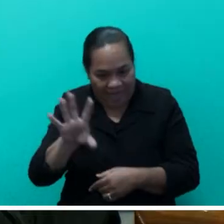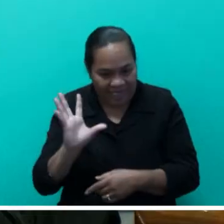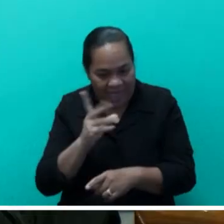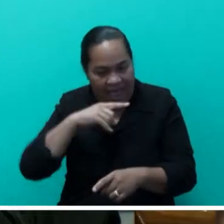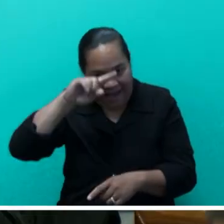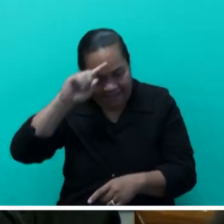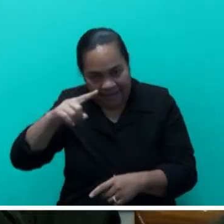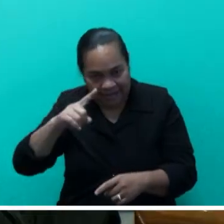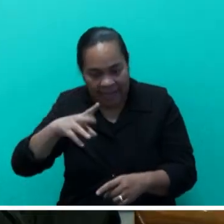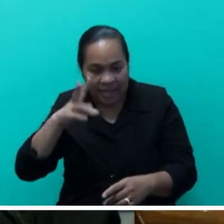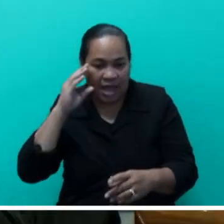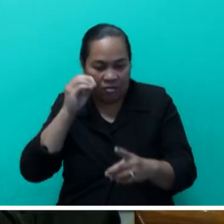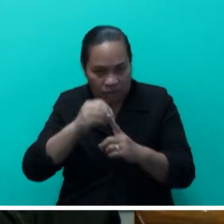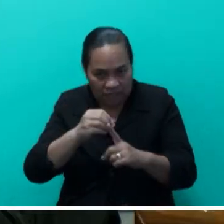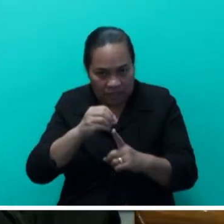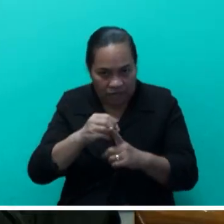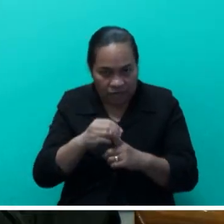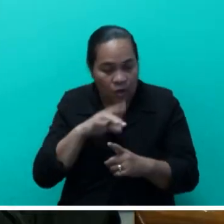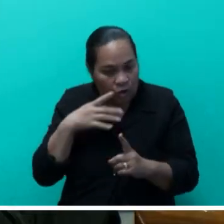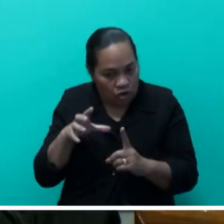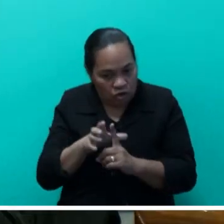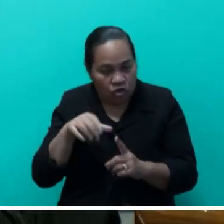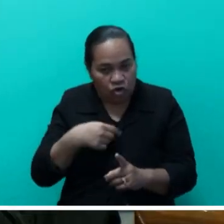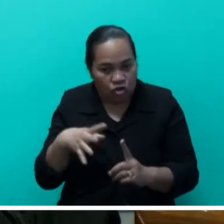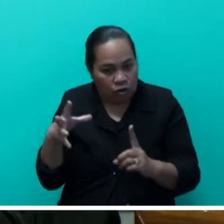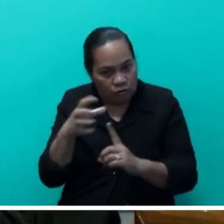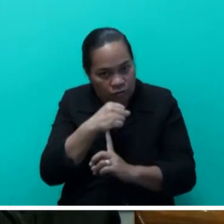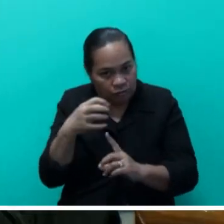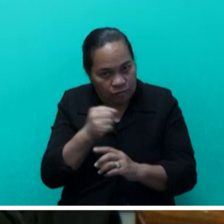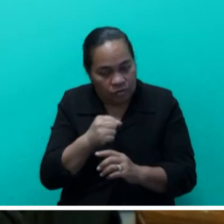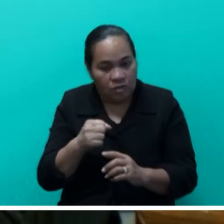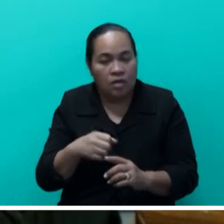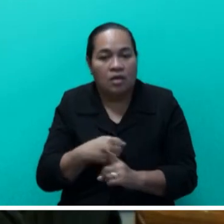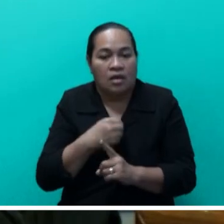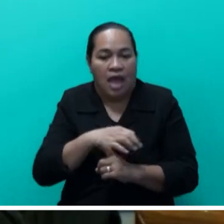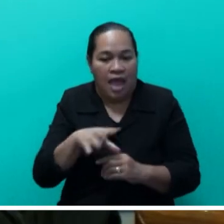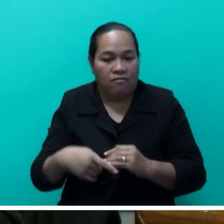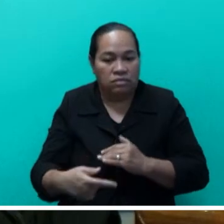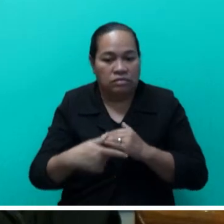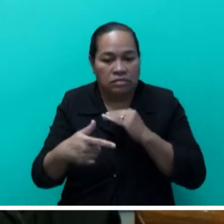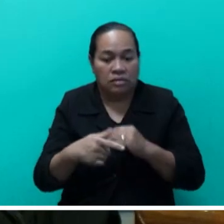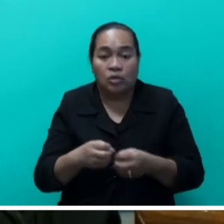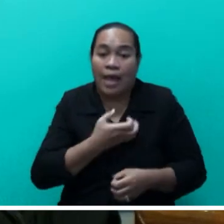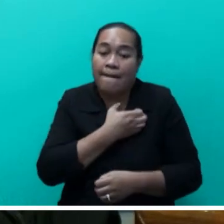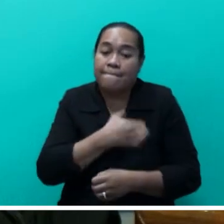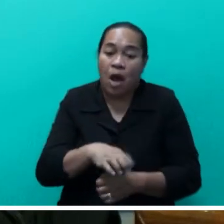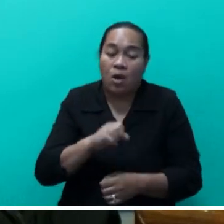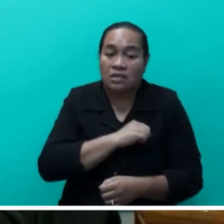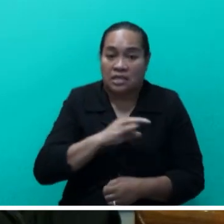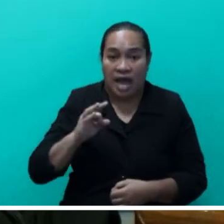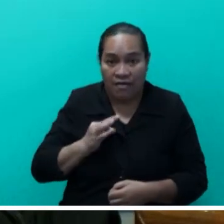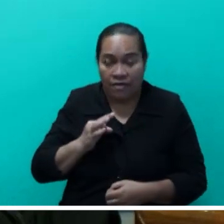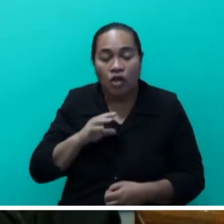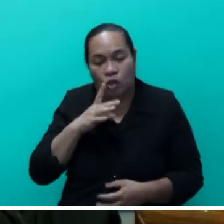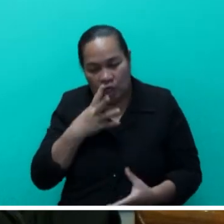and actively pursued at every level. This alignment is critical as it empowers our staff to contribute meaningfully